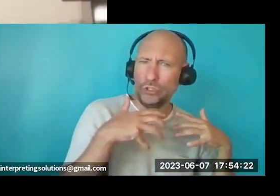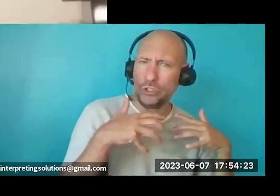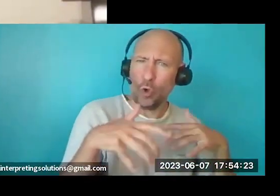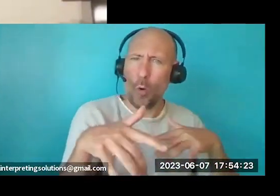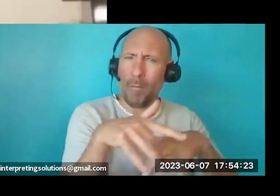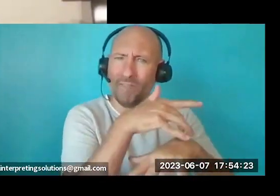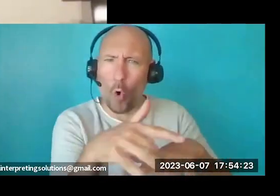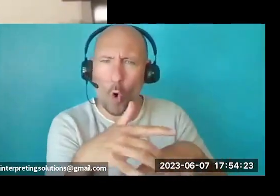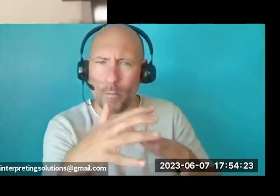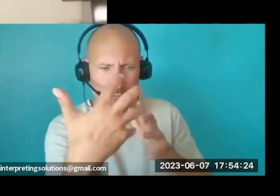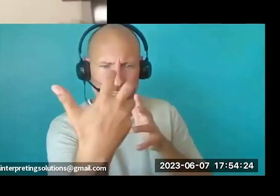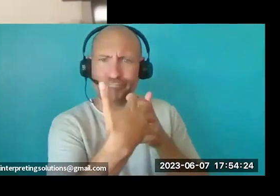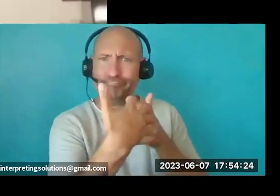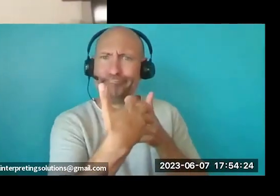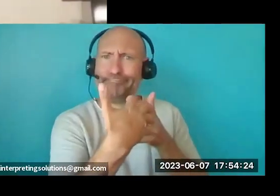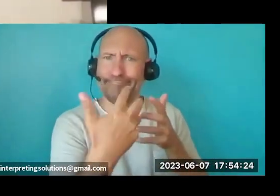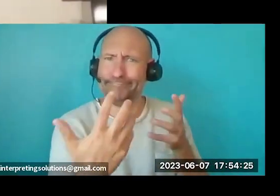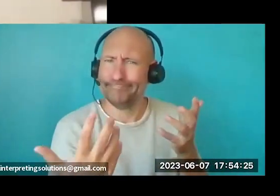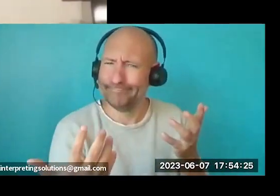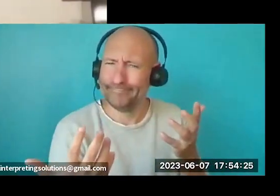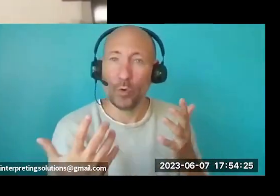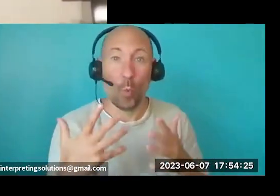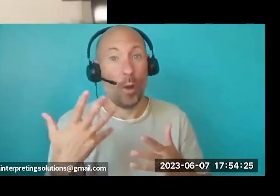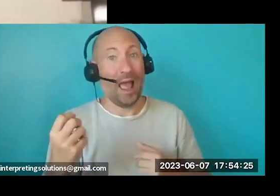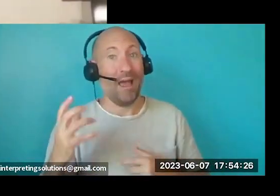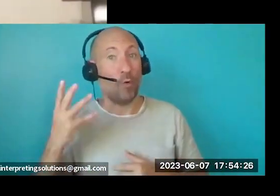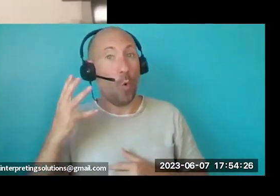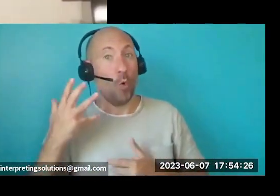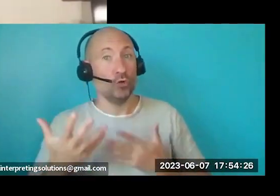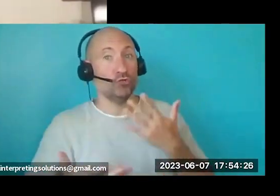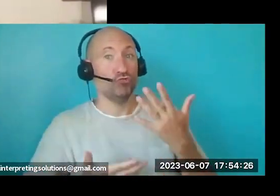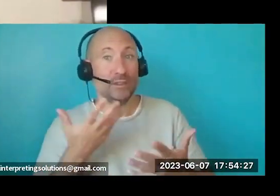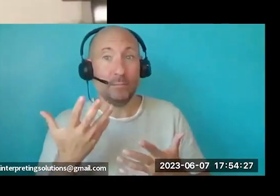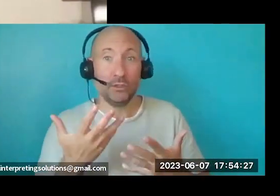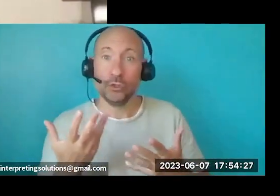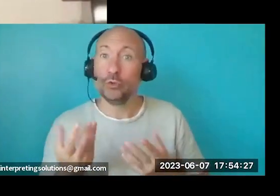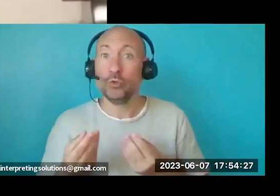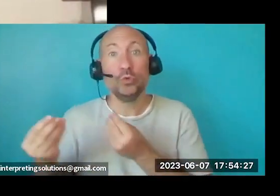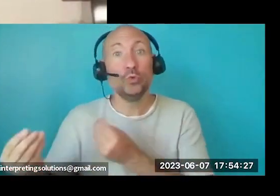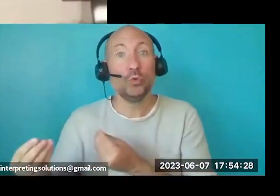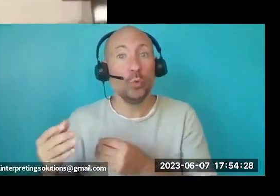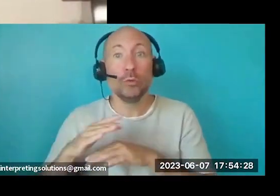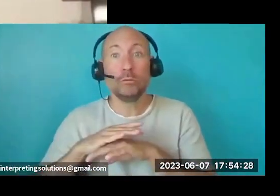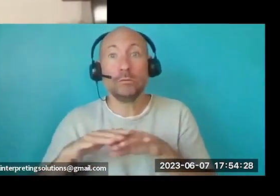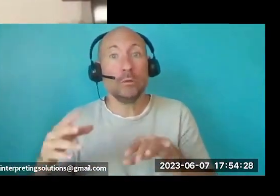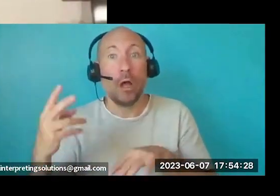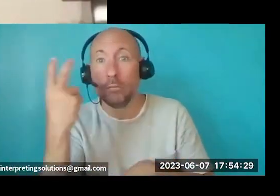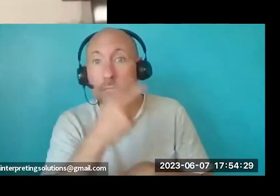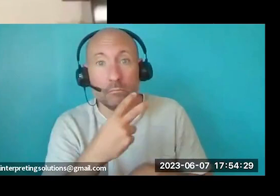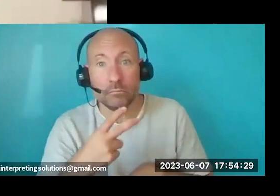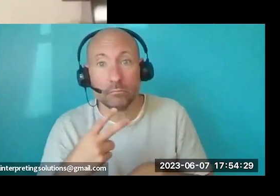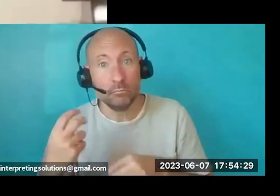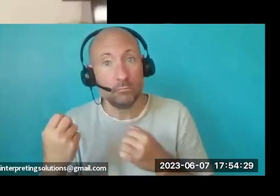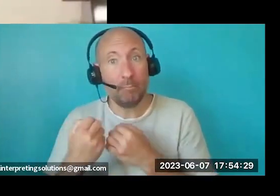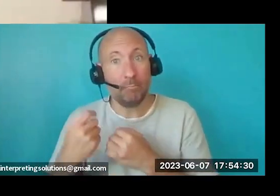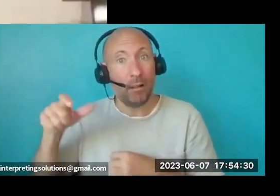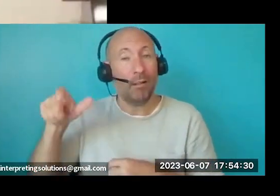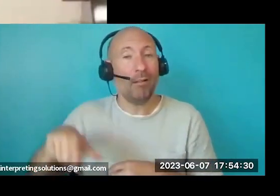performance. And we also gave the audio description to sighted people. So it was fun for